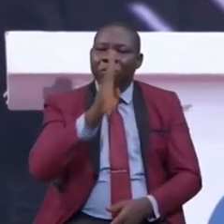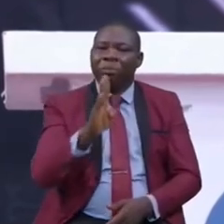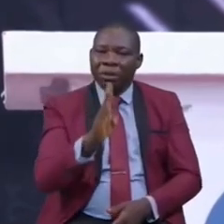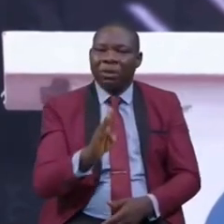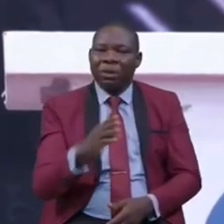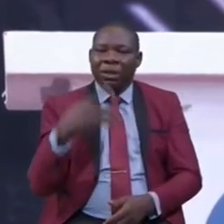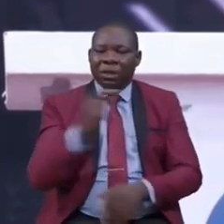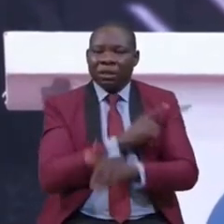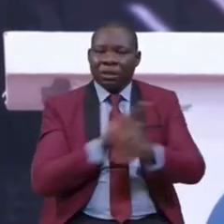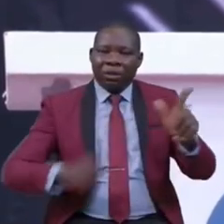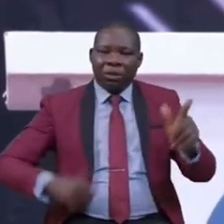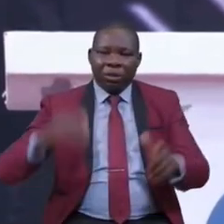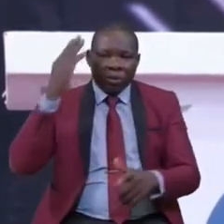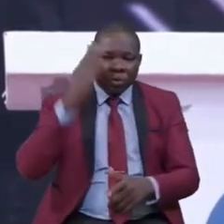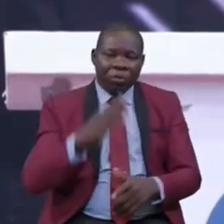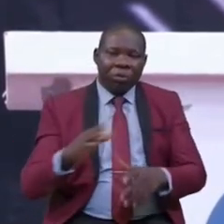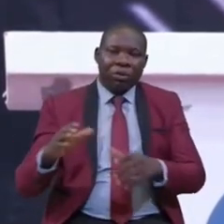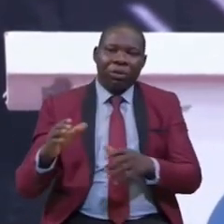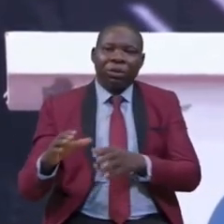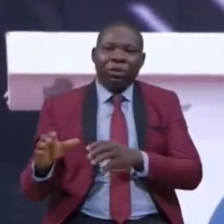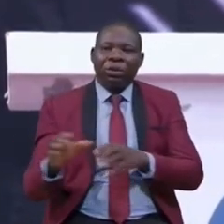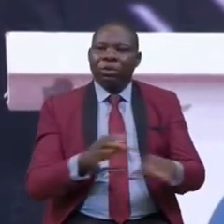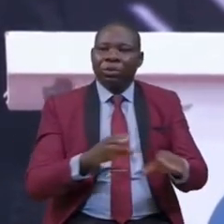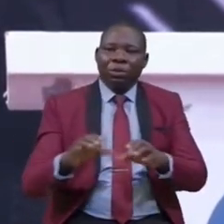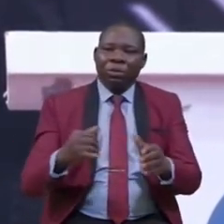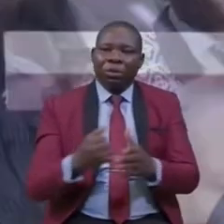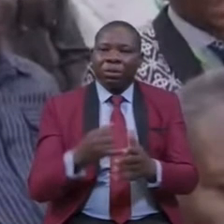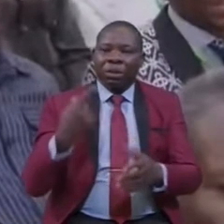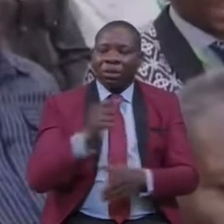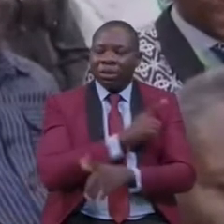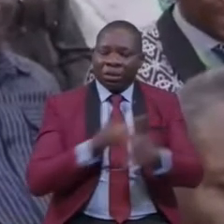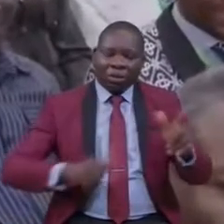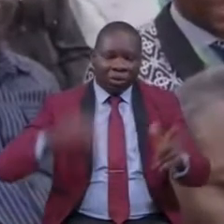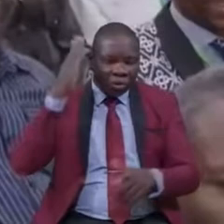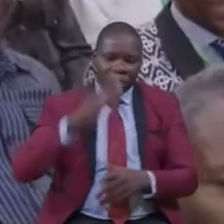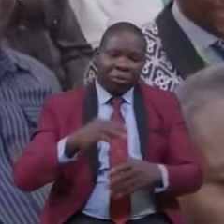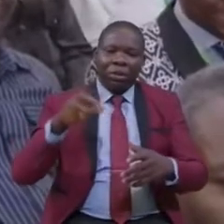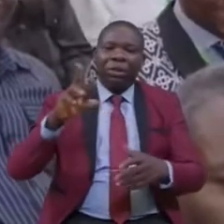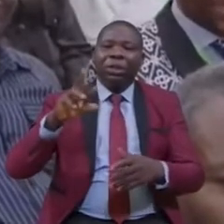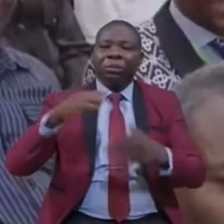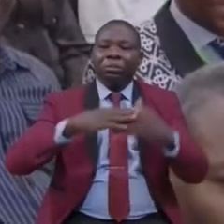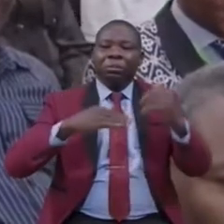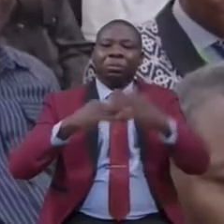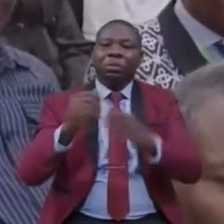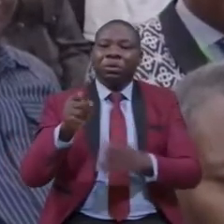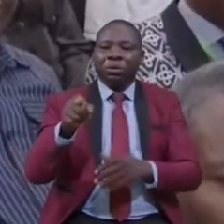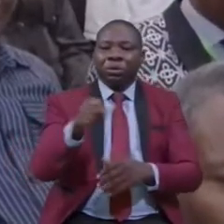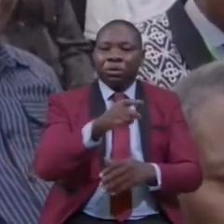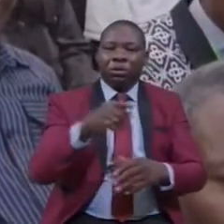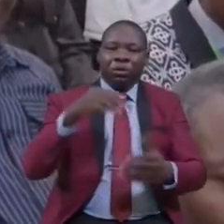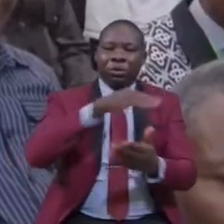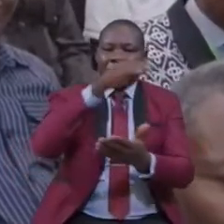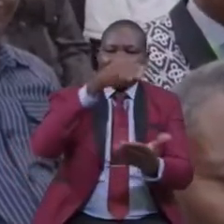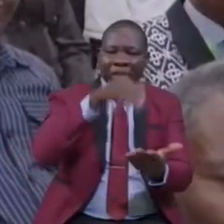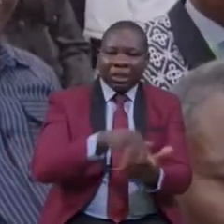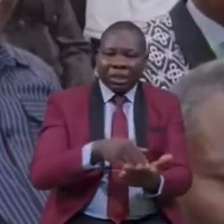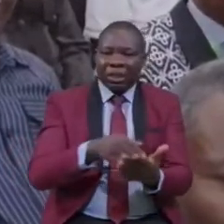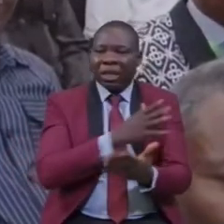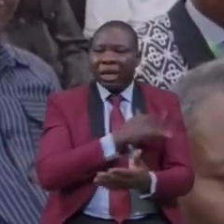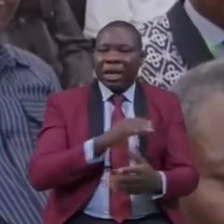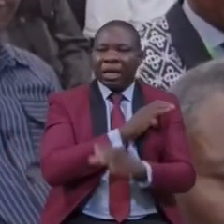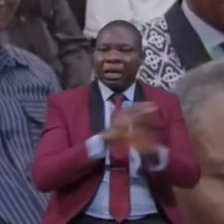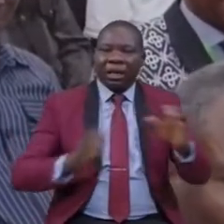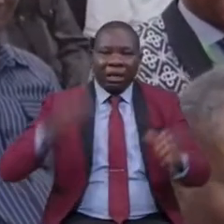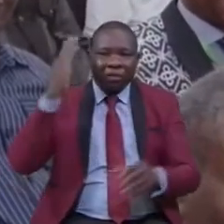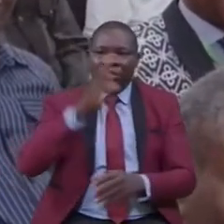Lord will refine you. And the Lord will rebuild you. And Christ will be your master. Christ will be